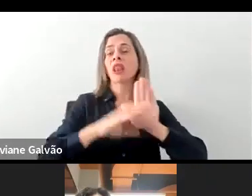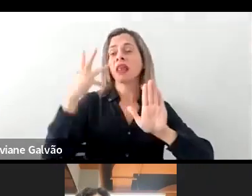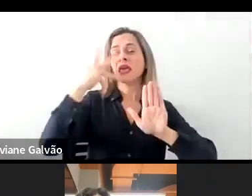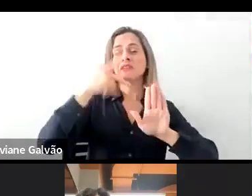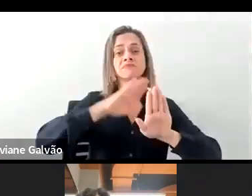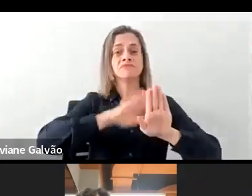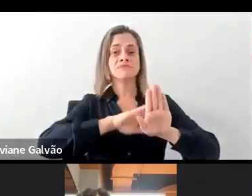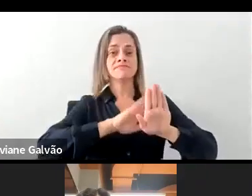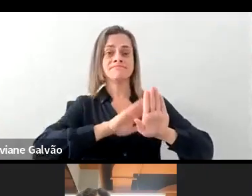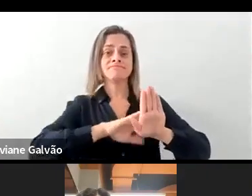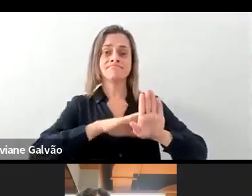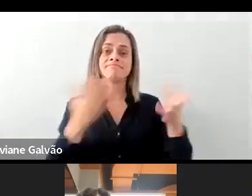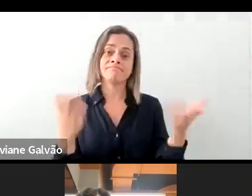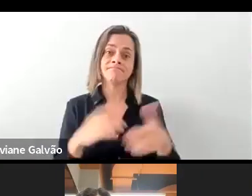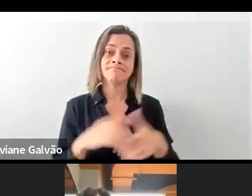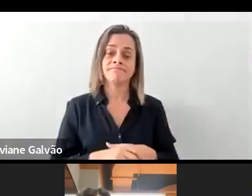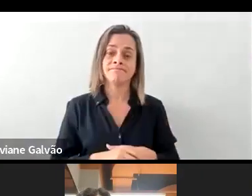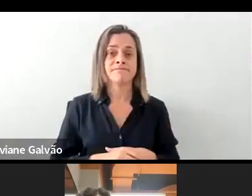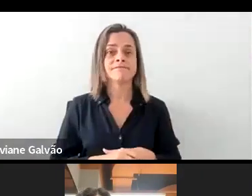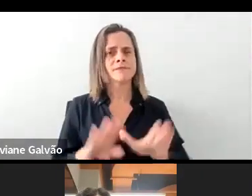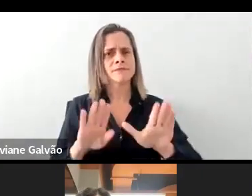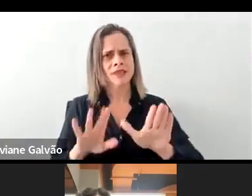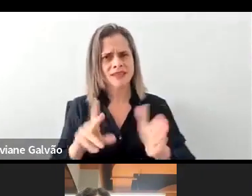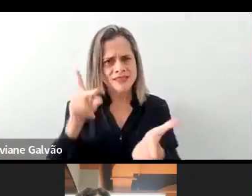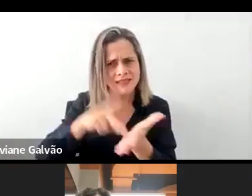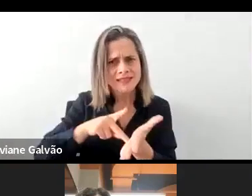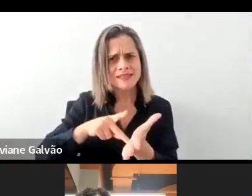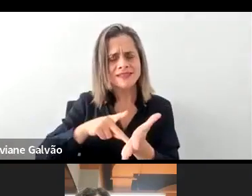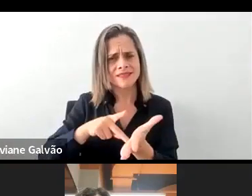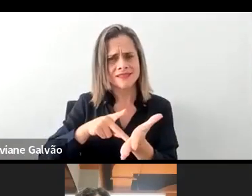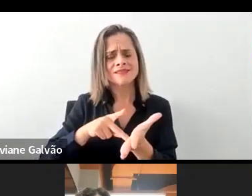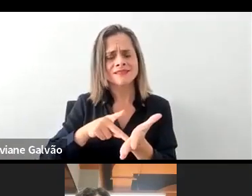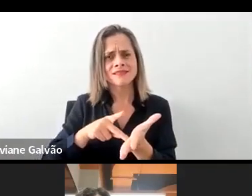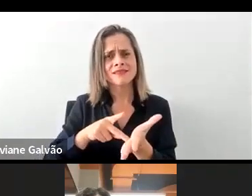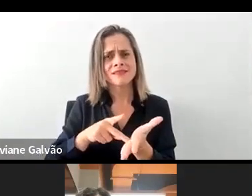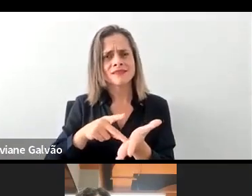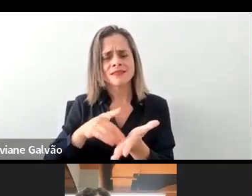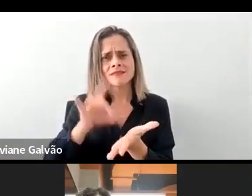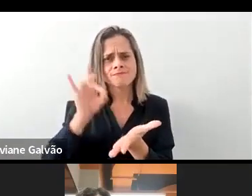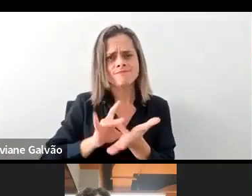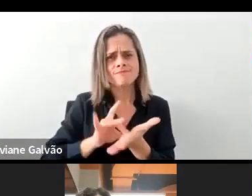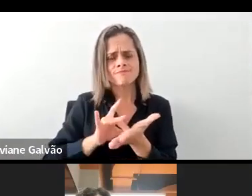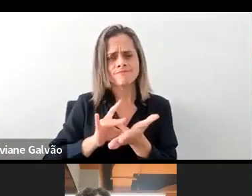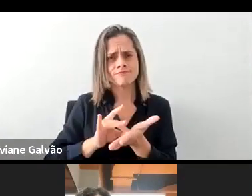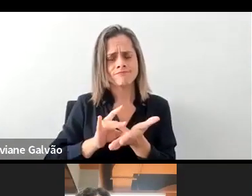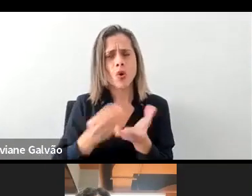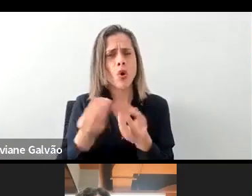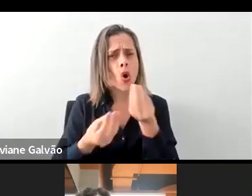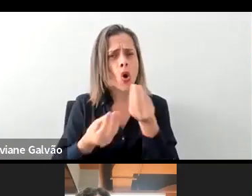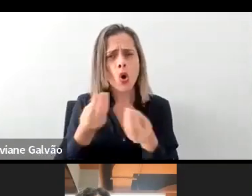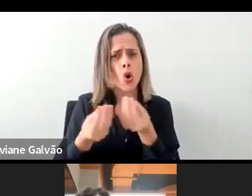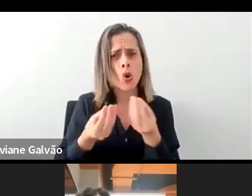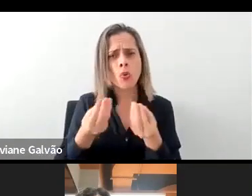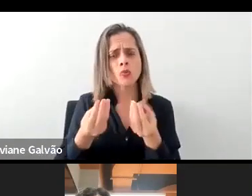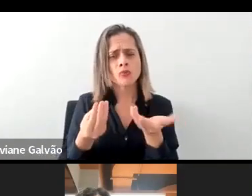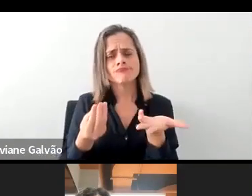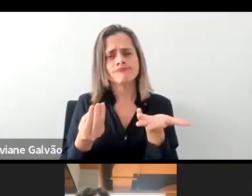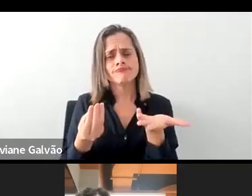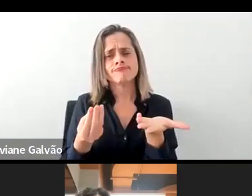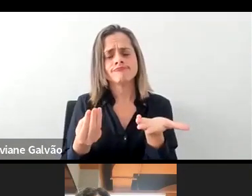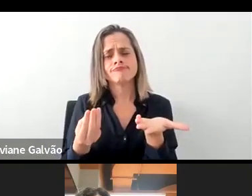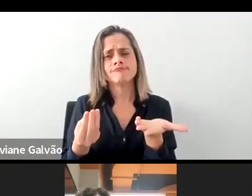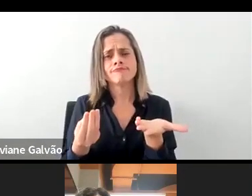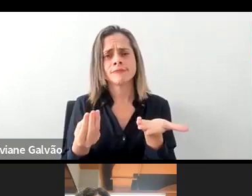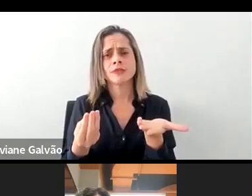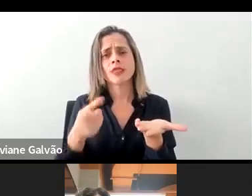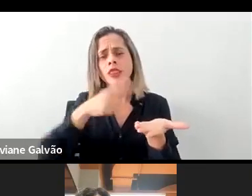the curriculum, that's what we are questioning ourselves. How is the Brazilian teacher